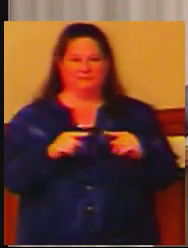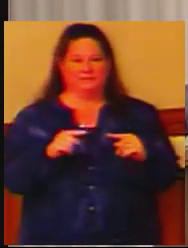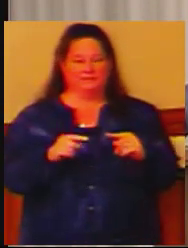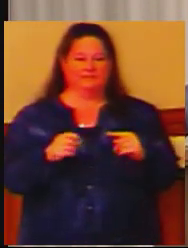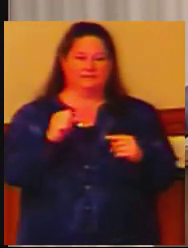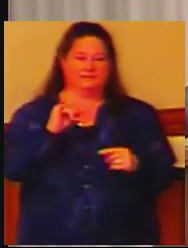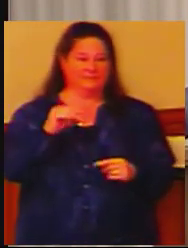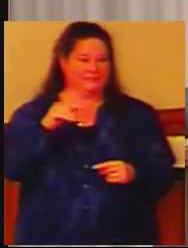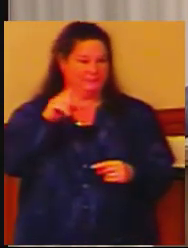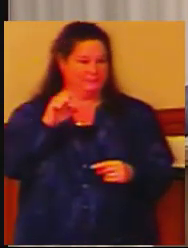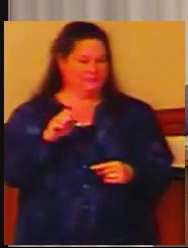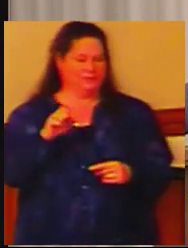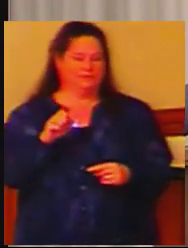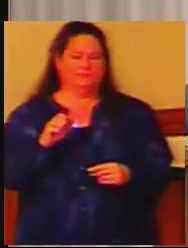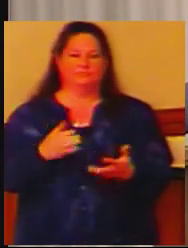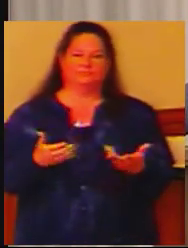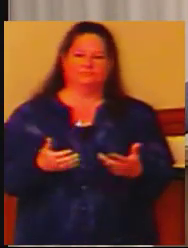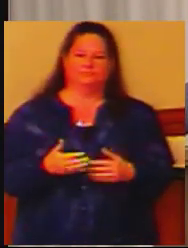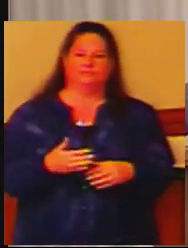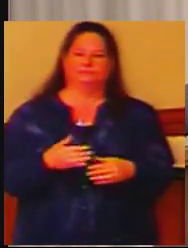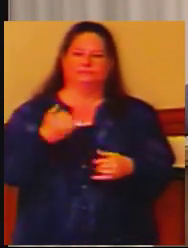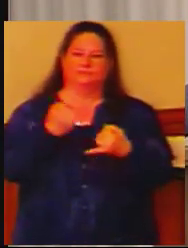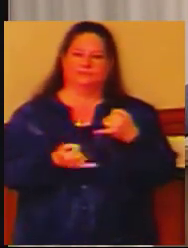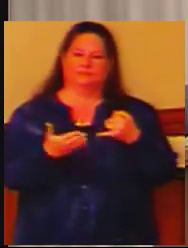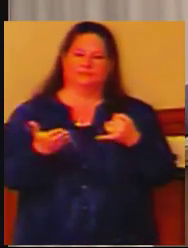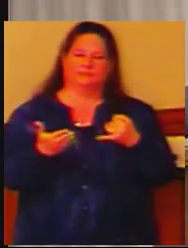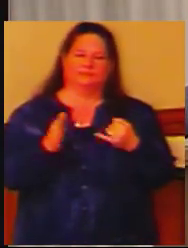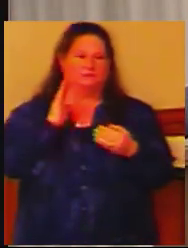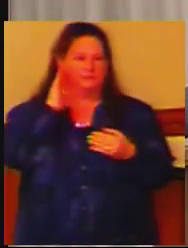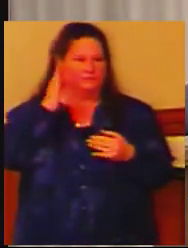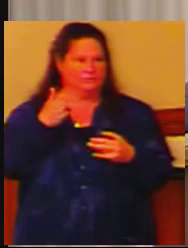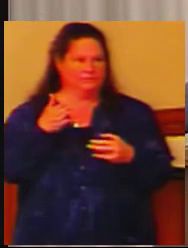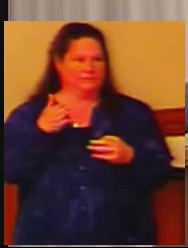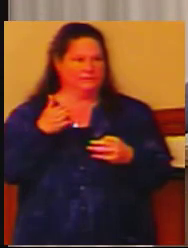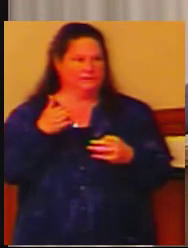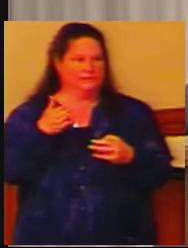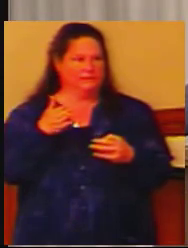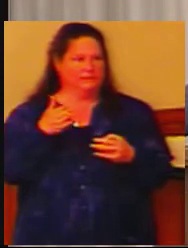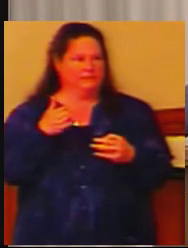simple. And then the last thing is going to be